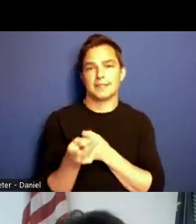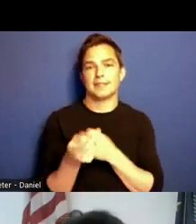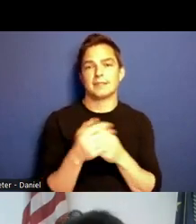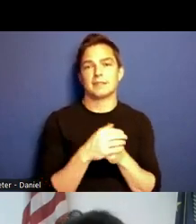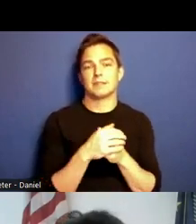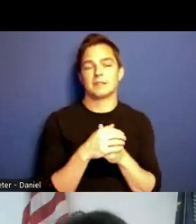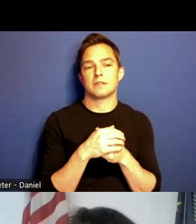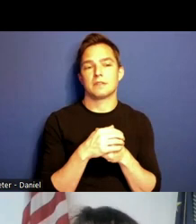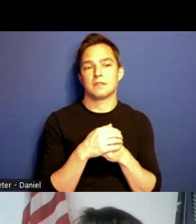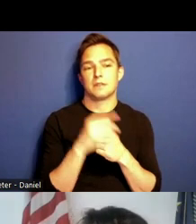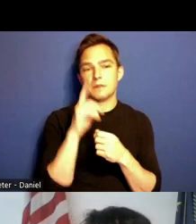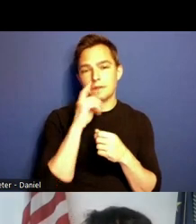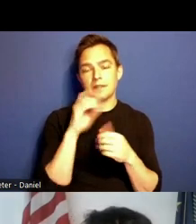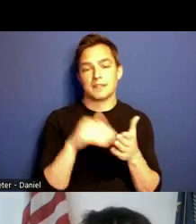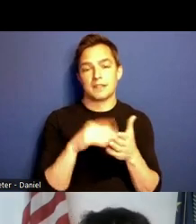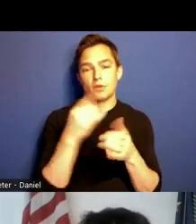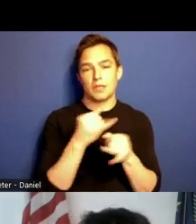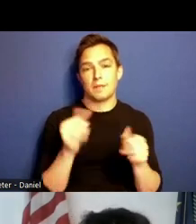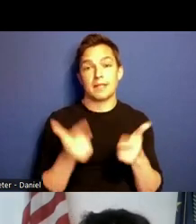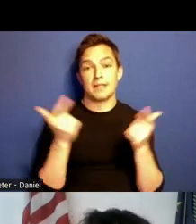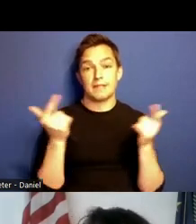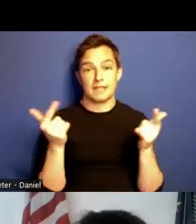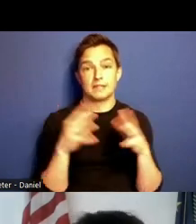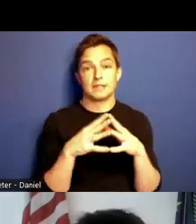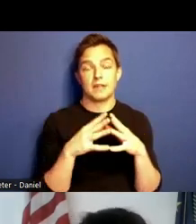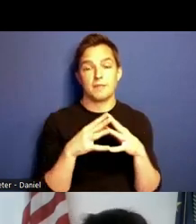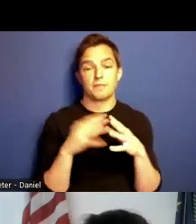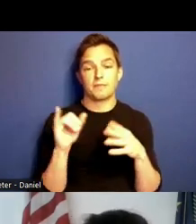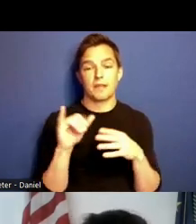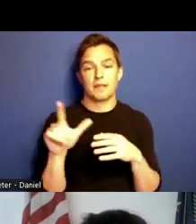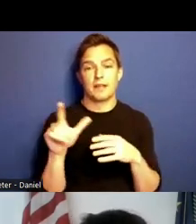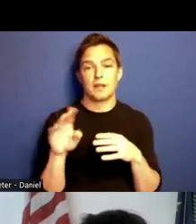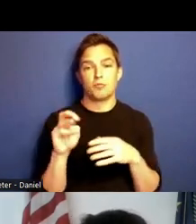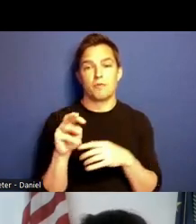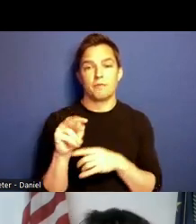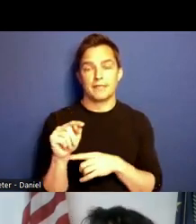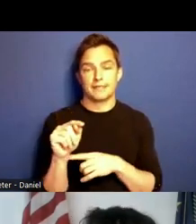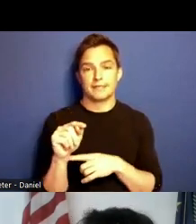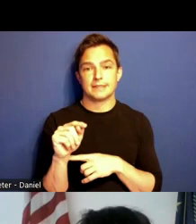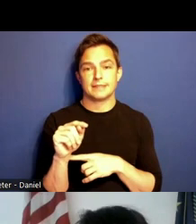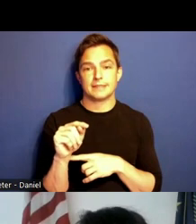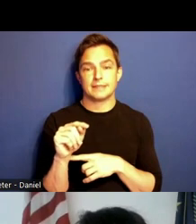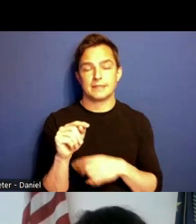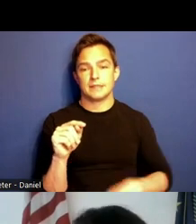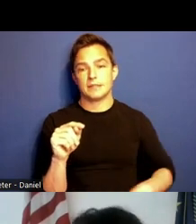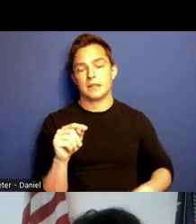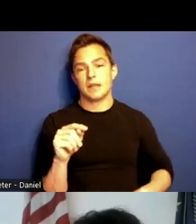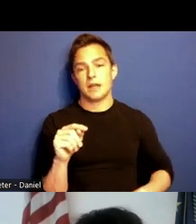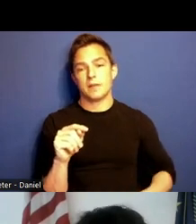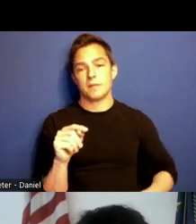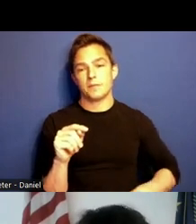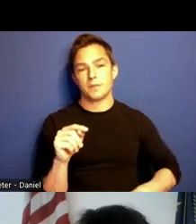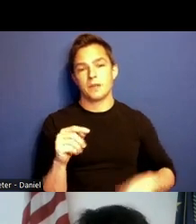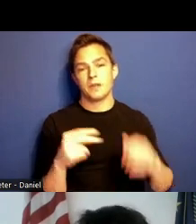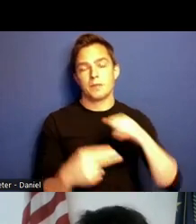the Centers for Independent Living, the IL movement, bridge more with the